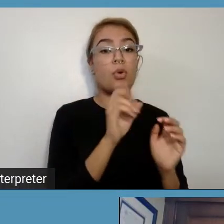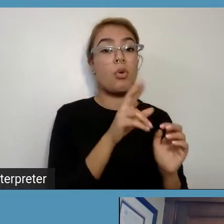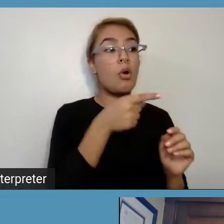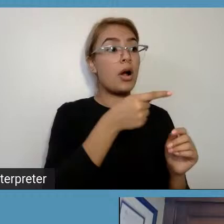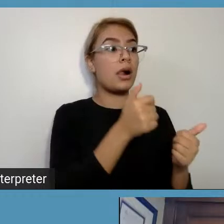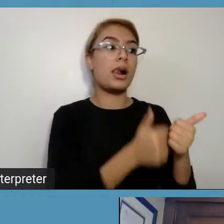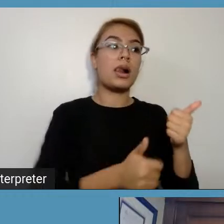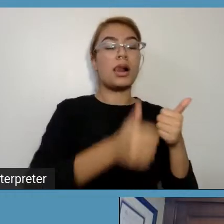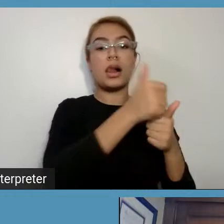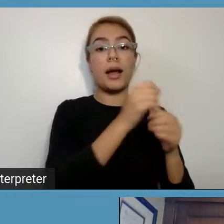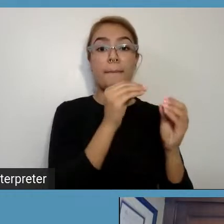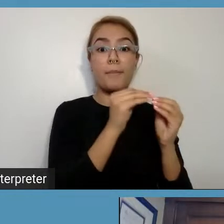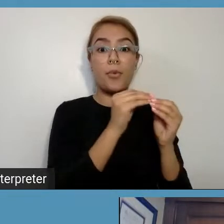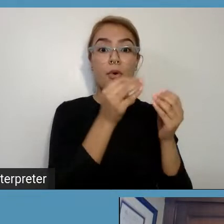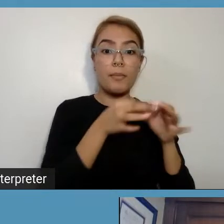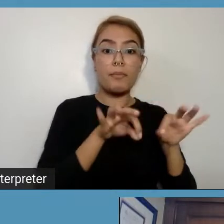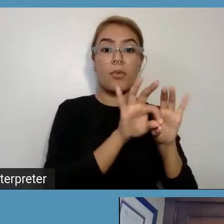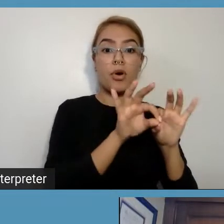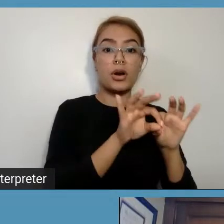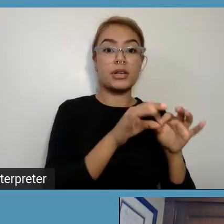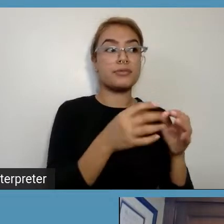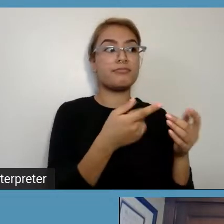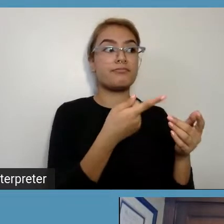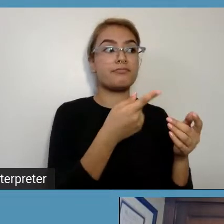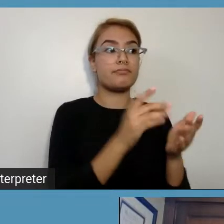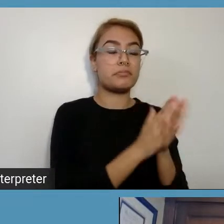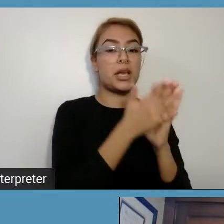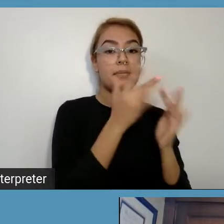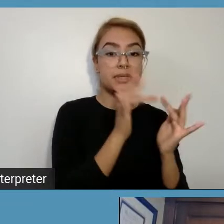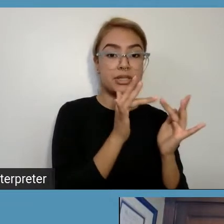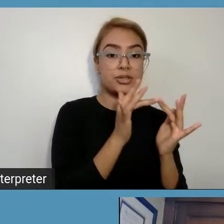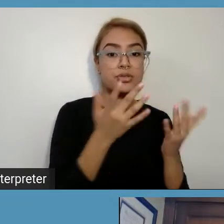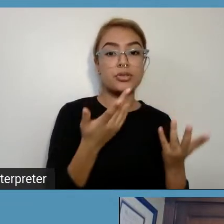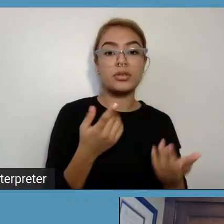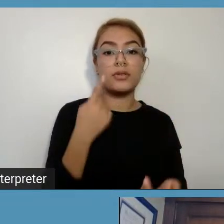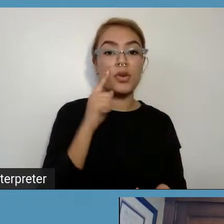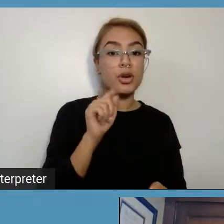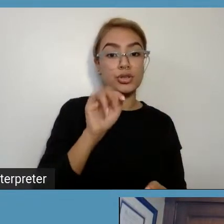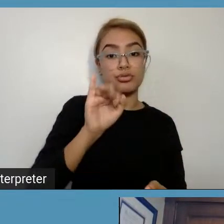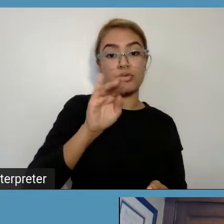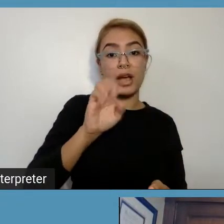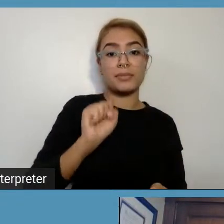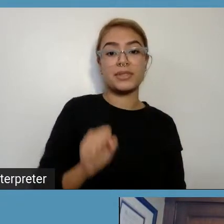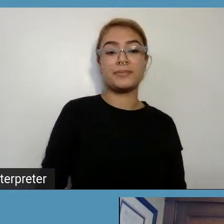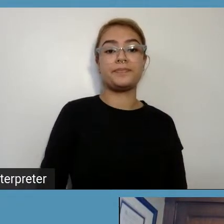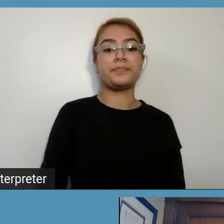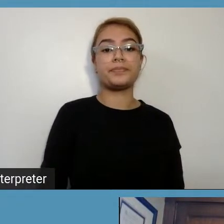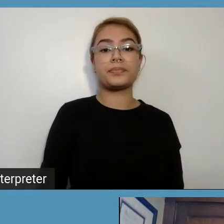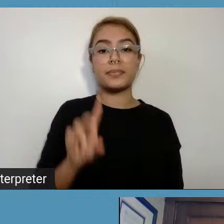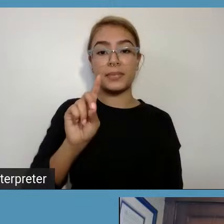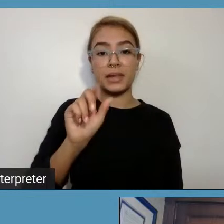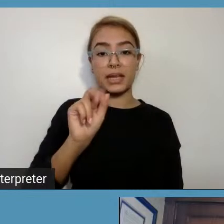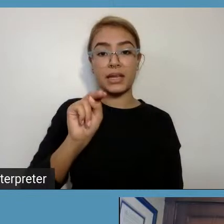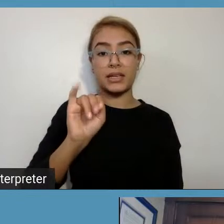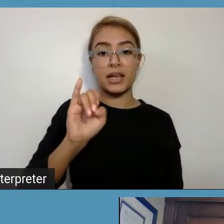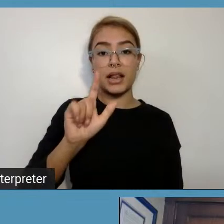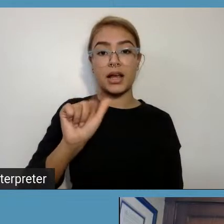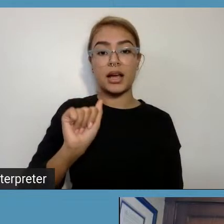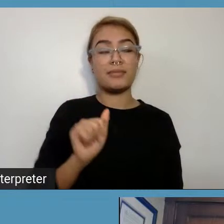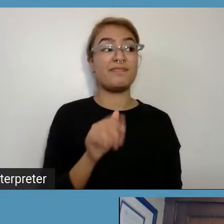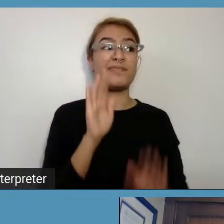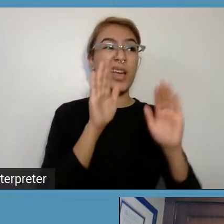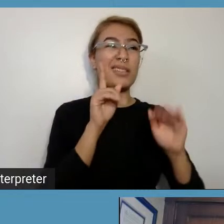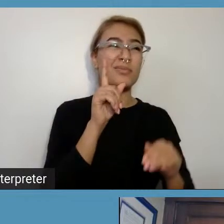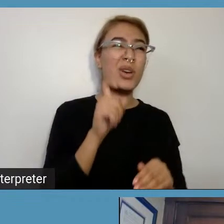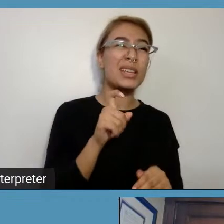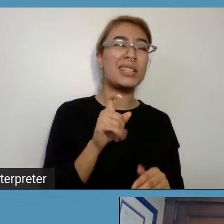be returning objects to the tribes? Um, that's a great question. Yes and